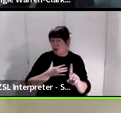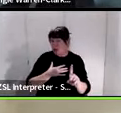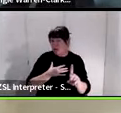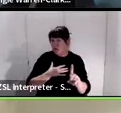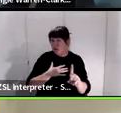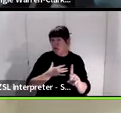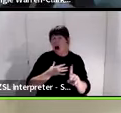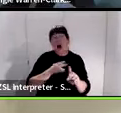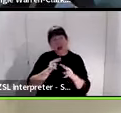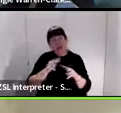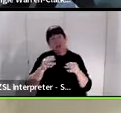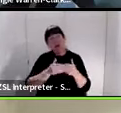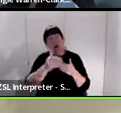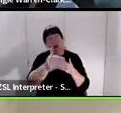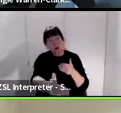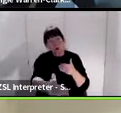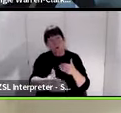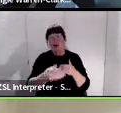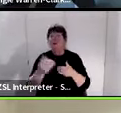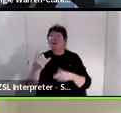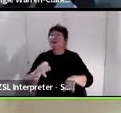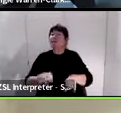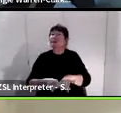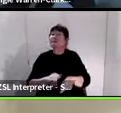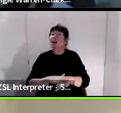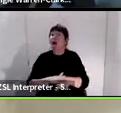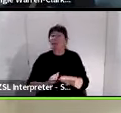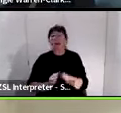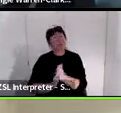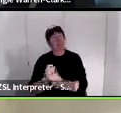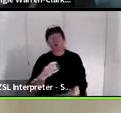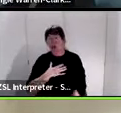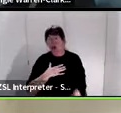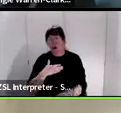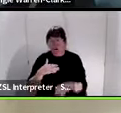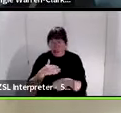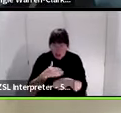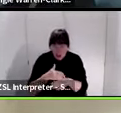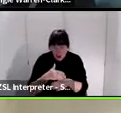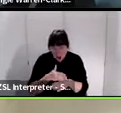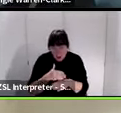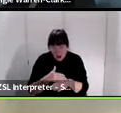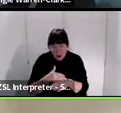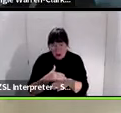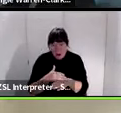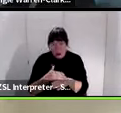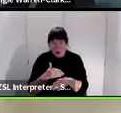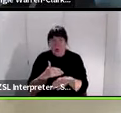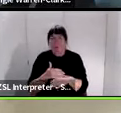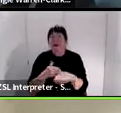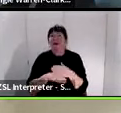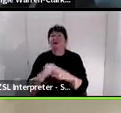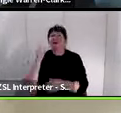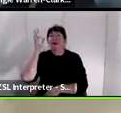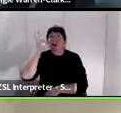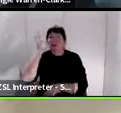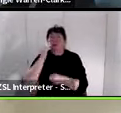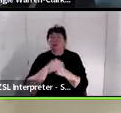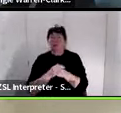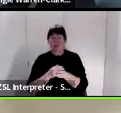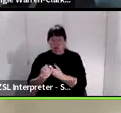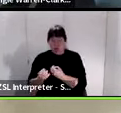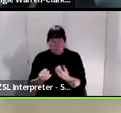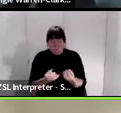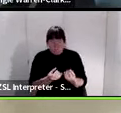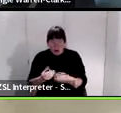but it also burned me out working within that council space. I did a lot of the prep work that turned into,